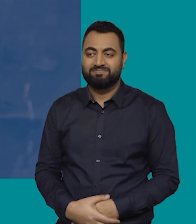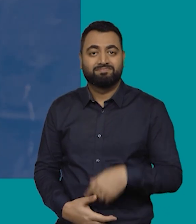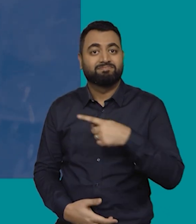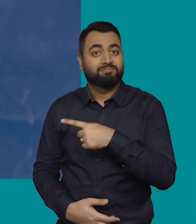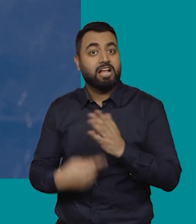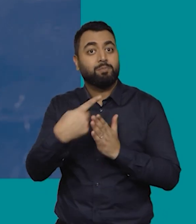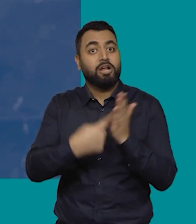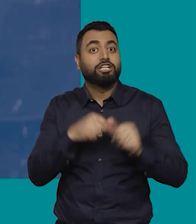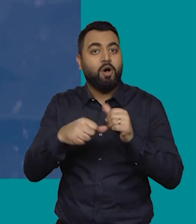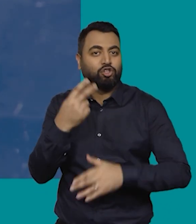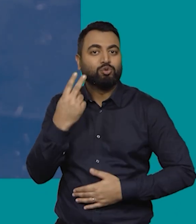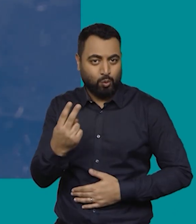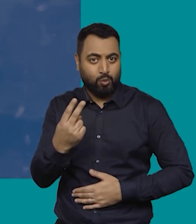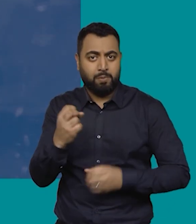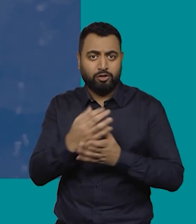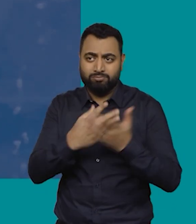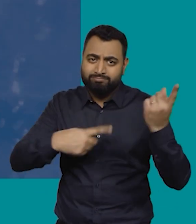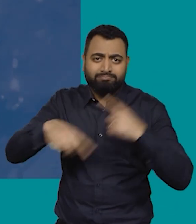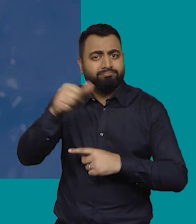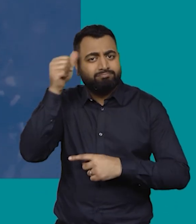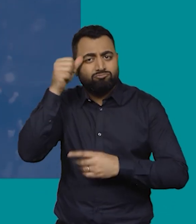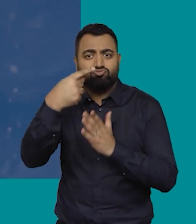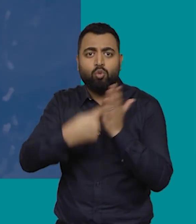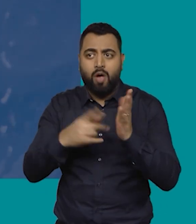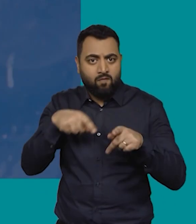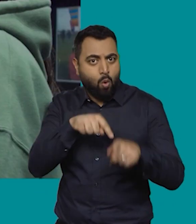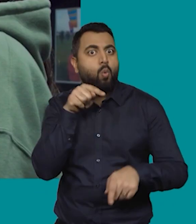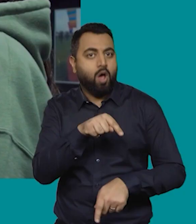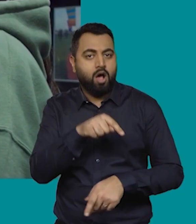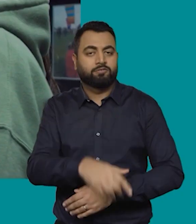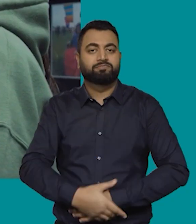Principle 2. Making sure everyone understands the rules they have to follow.